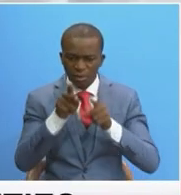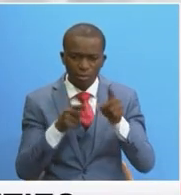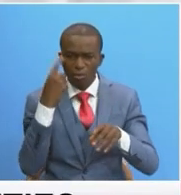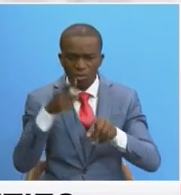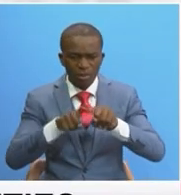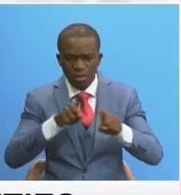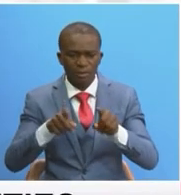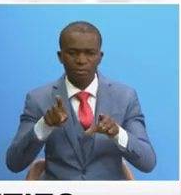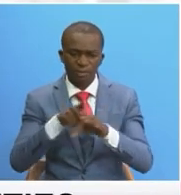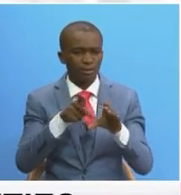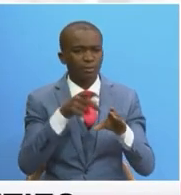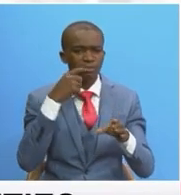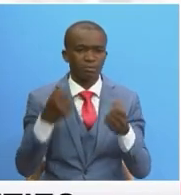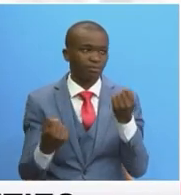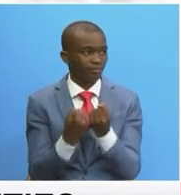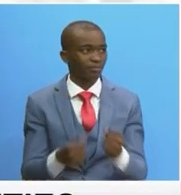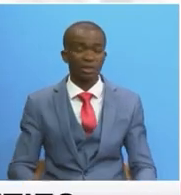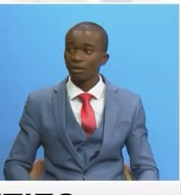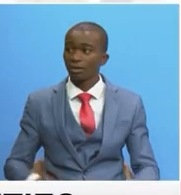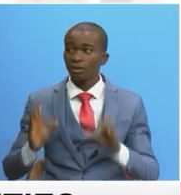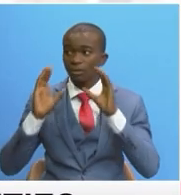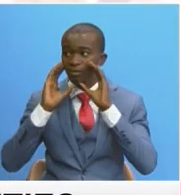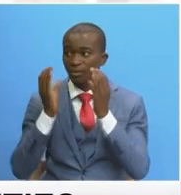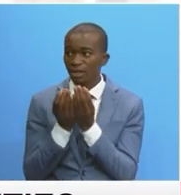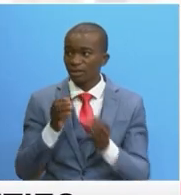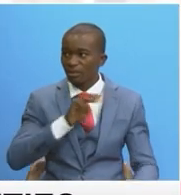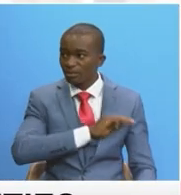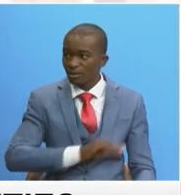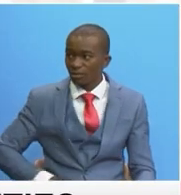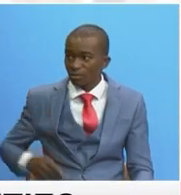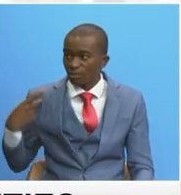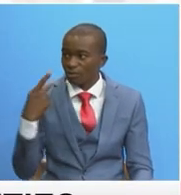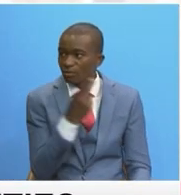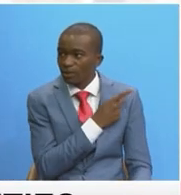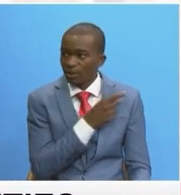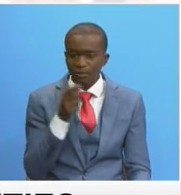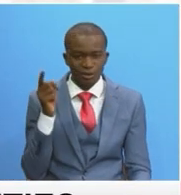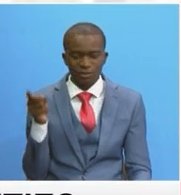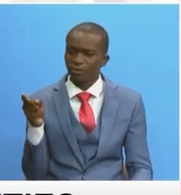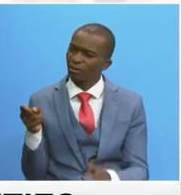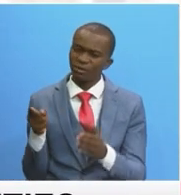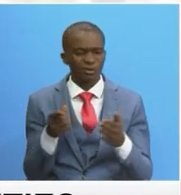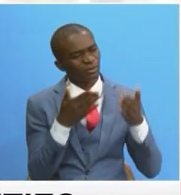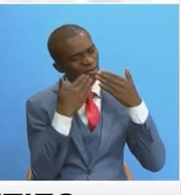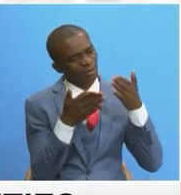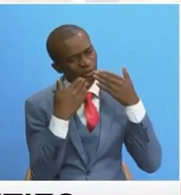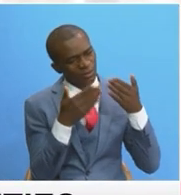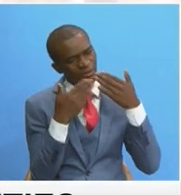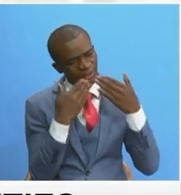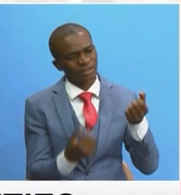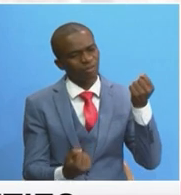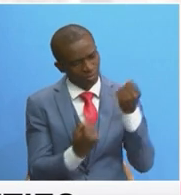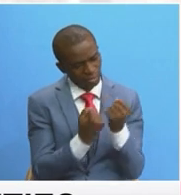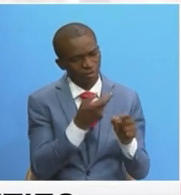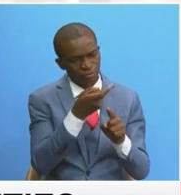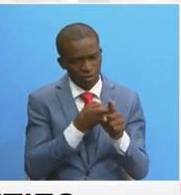these children. Mandevu Member of Parliament Christopher Shakafuswa appreciated these noble services from Special Hope Network. We must